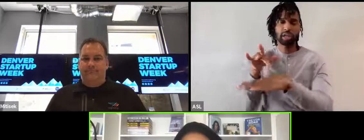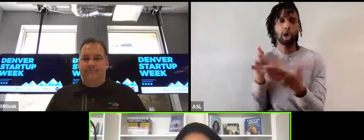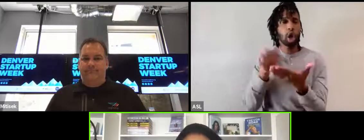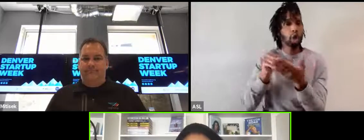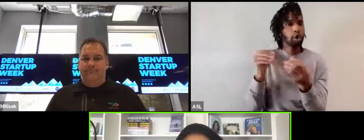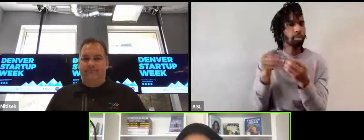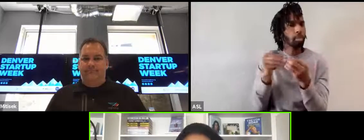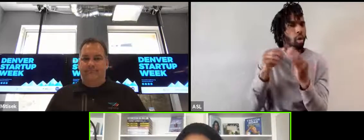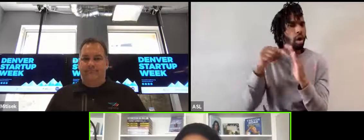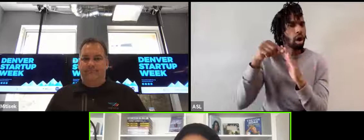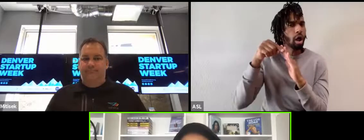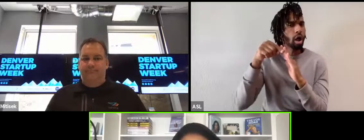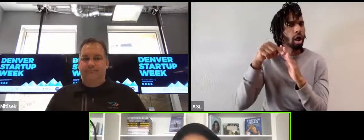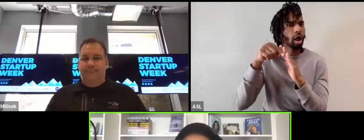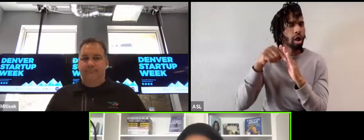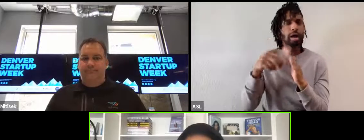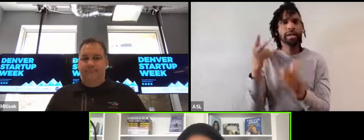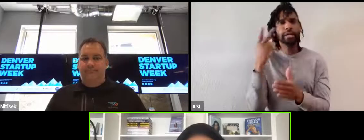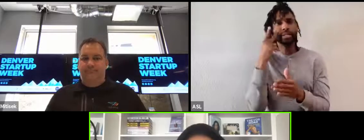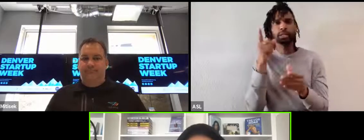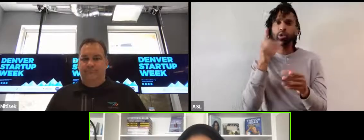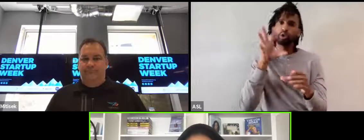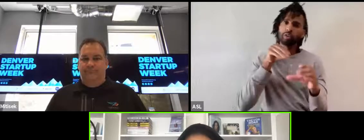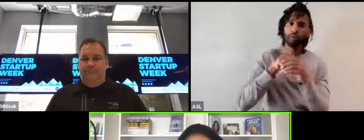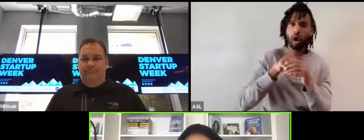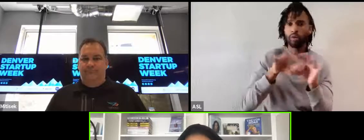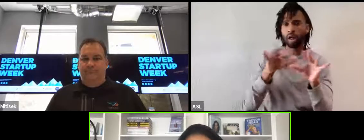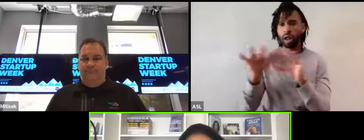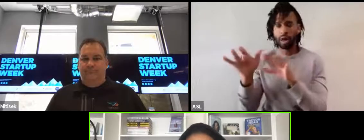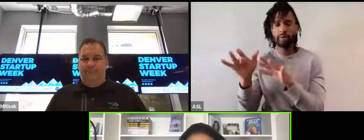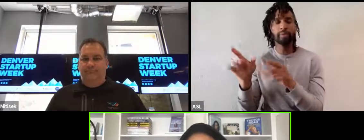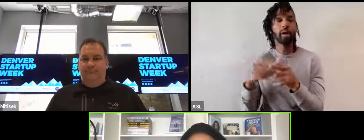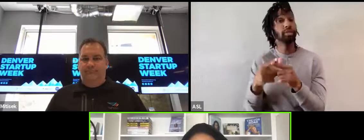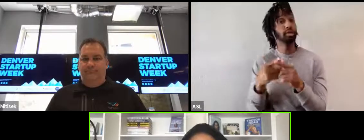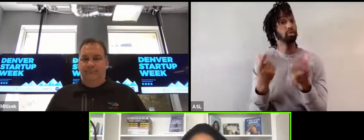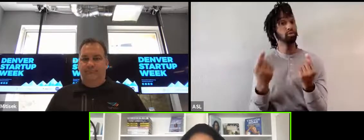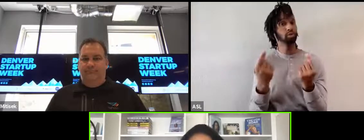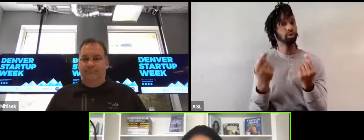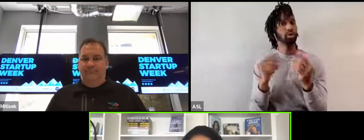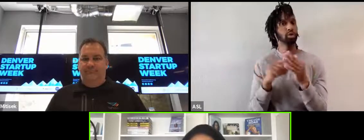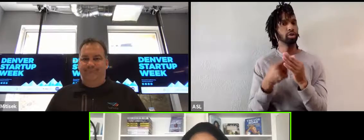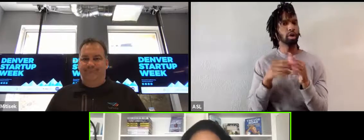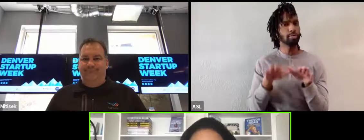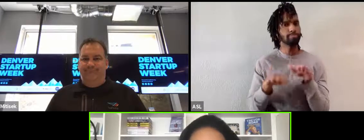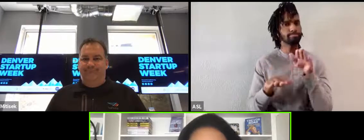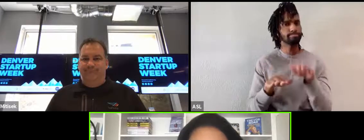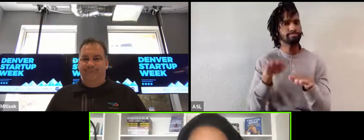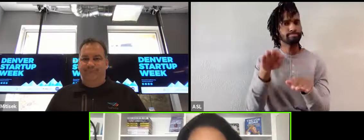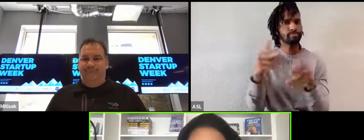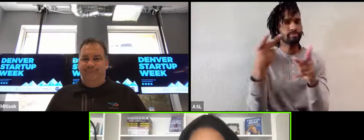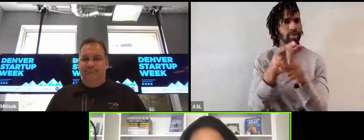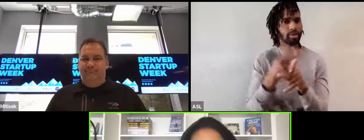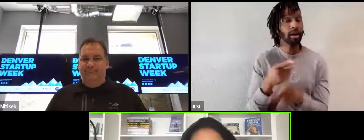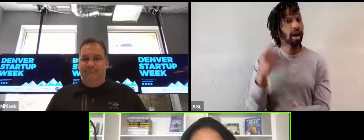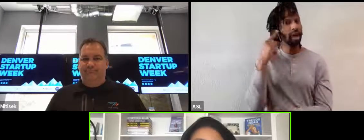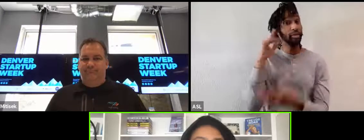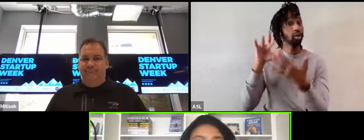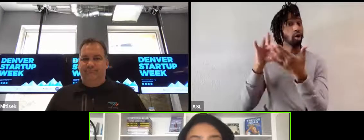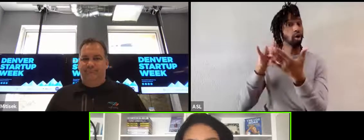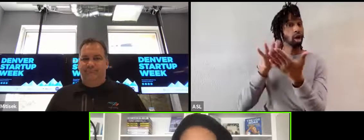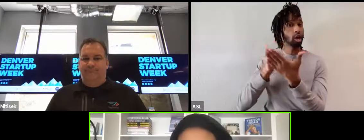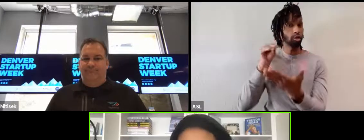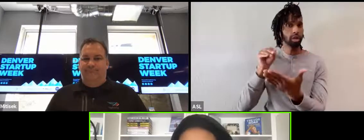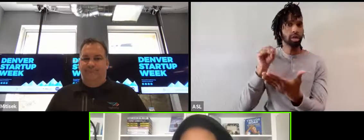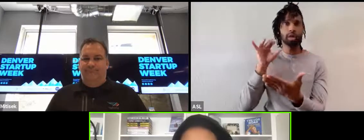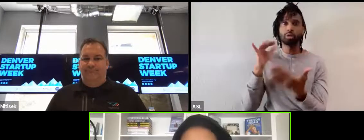more about what it really is, see who the players are, and then start making your way. And I think that online learning is just like the